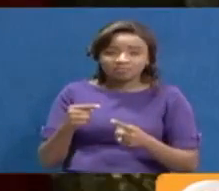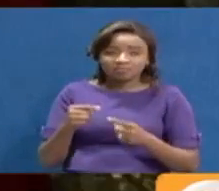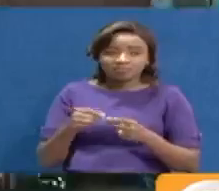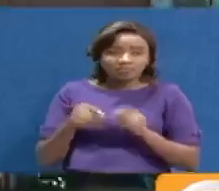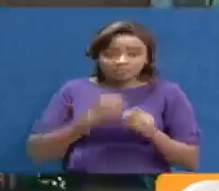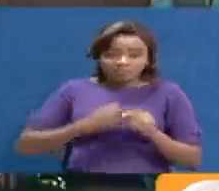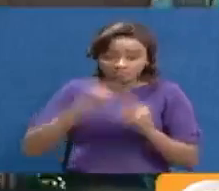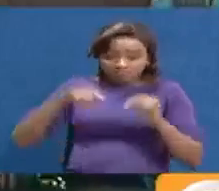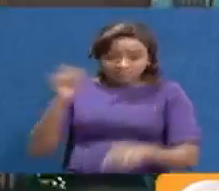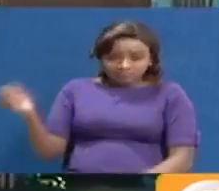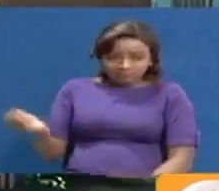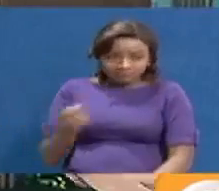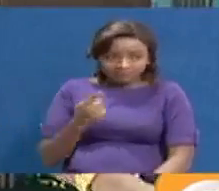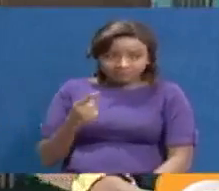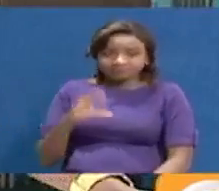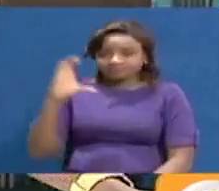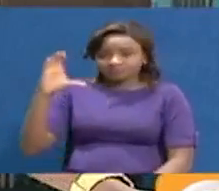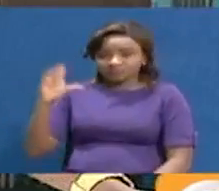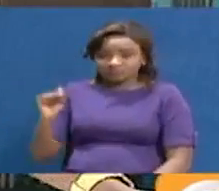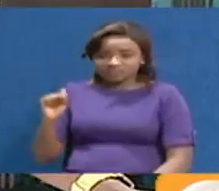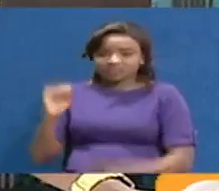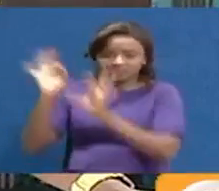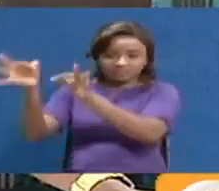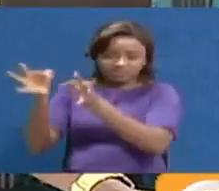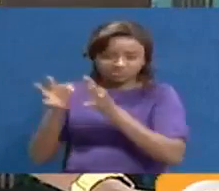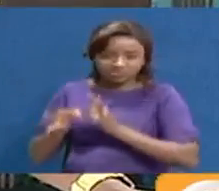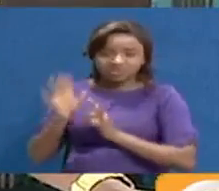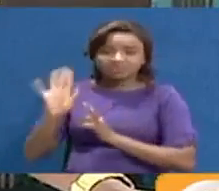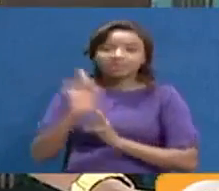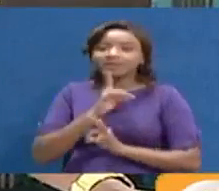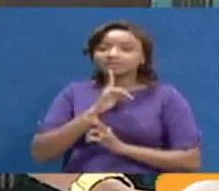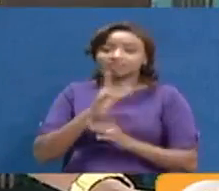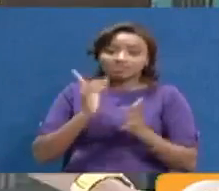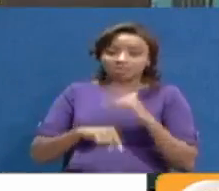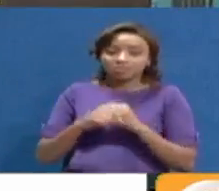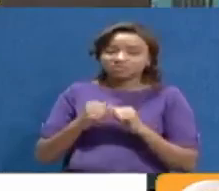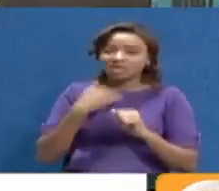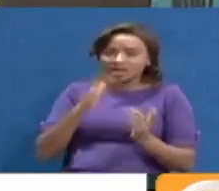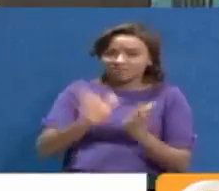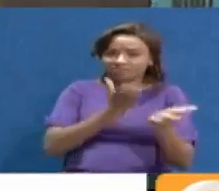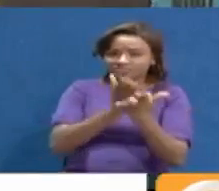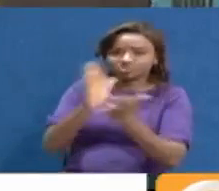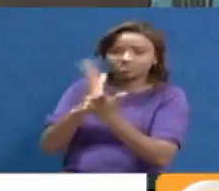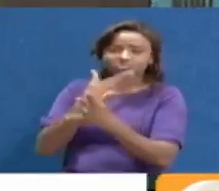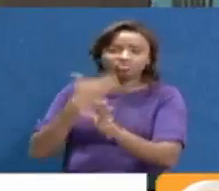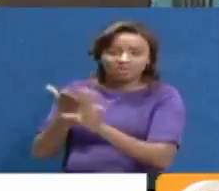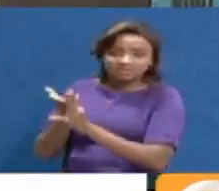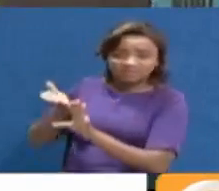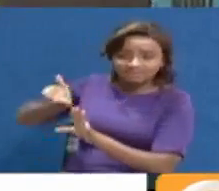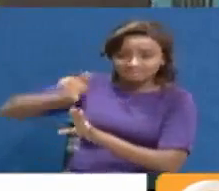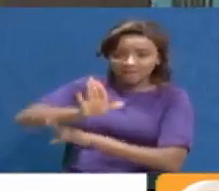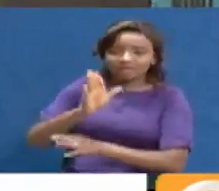earlier this month, President of Cabinet Secretary Ukuri Yatani had made proposals to revert back to the